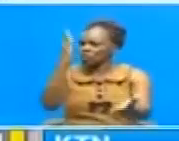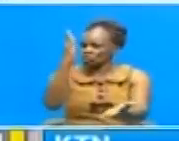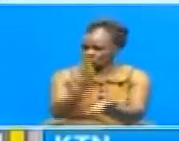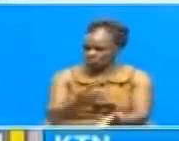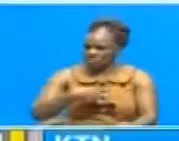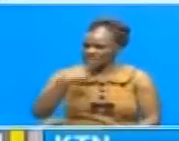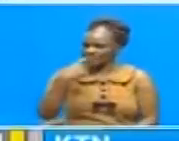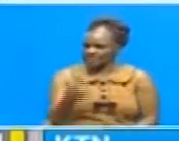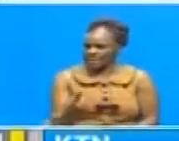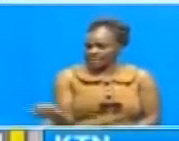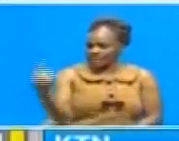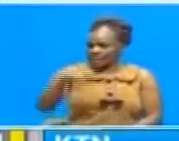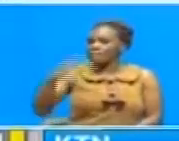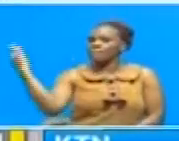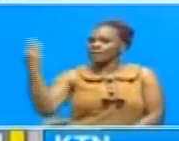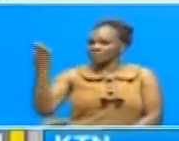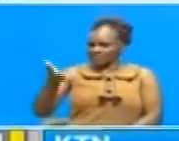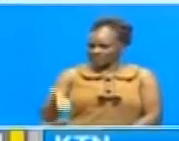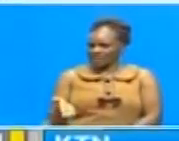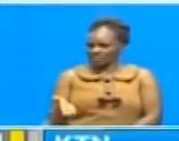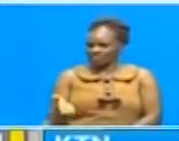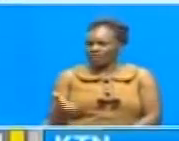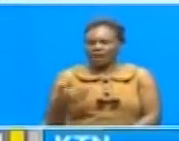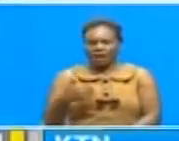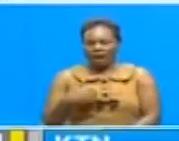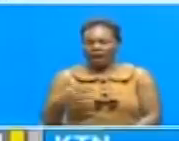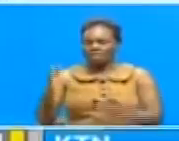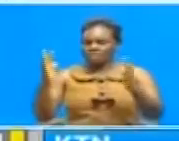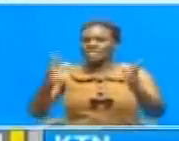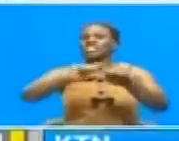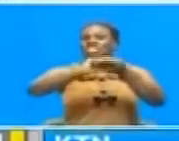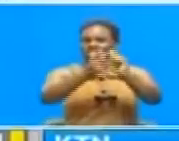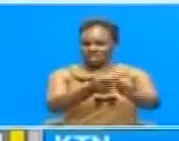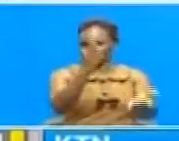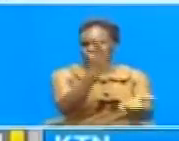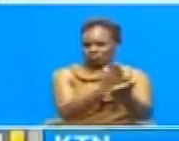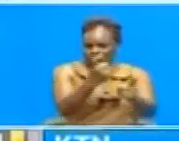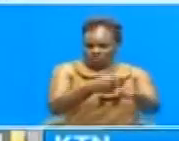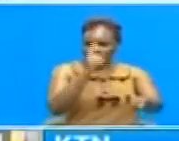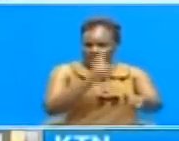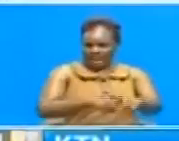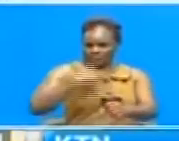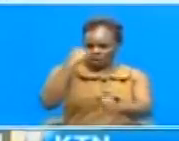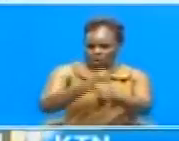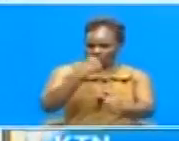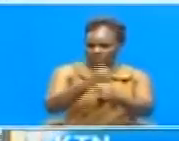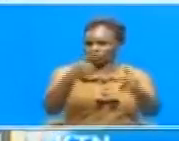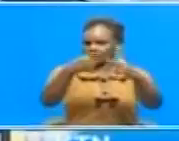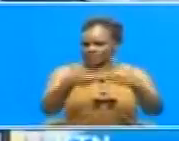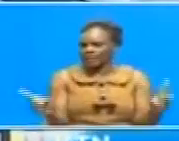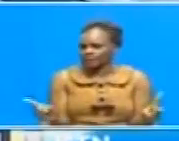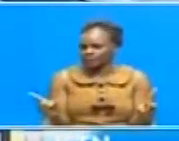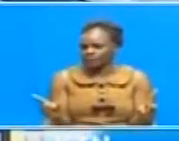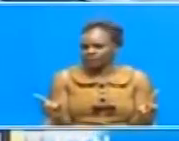speaking, if you come to Kabete now, you'll see that there's such a big change. All right. And since that time, let's actually talk about that.